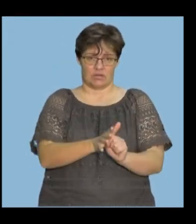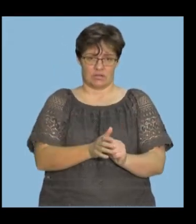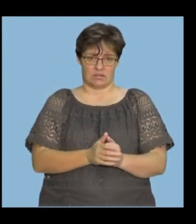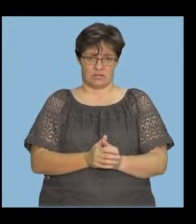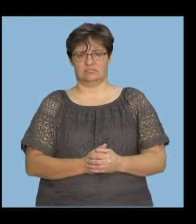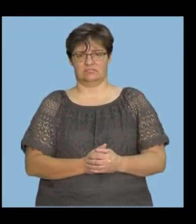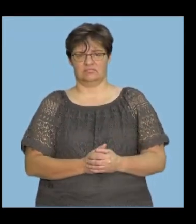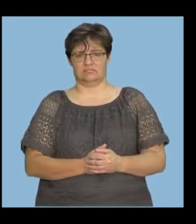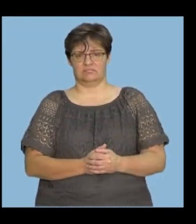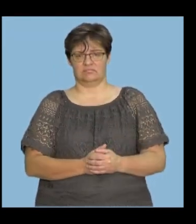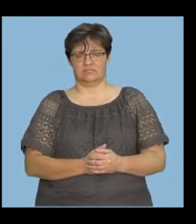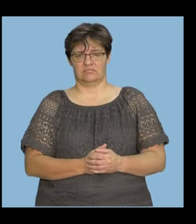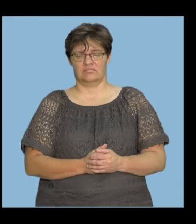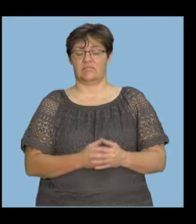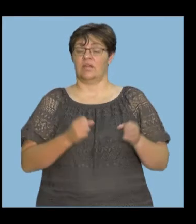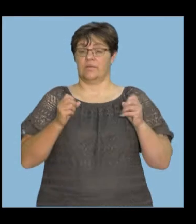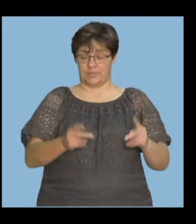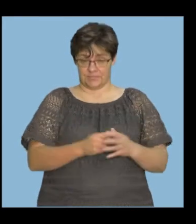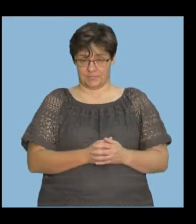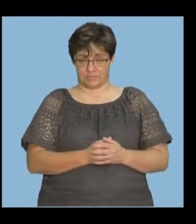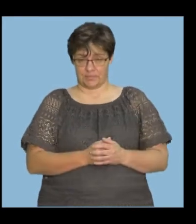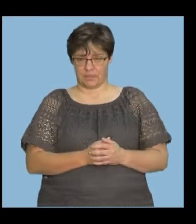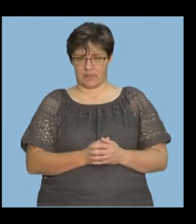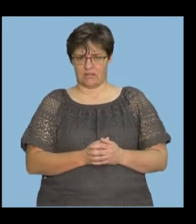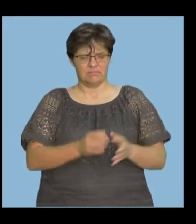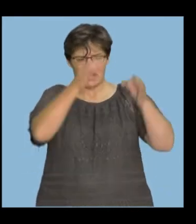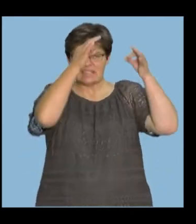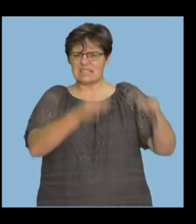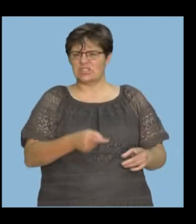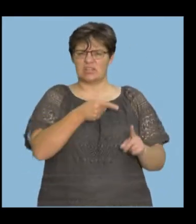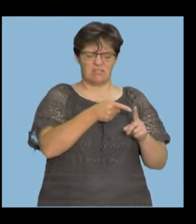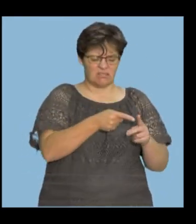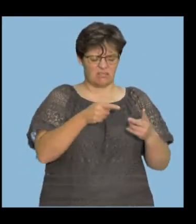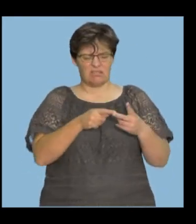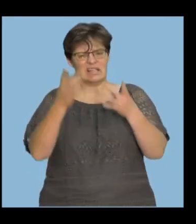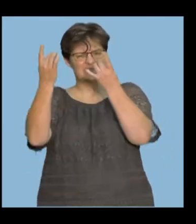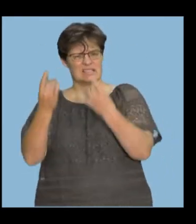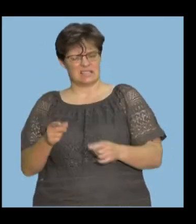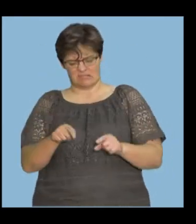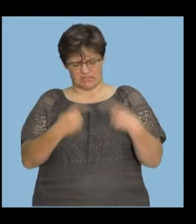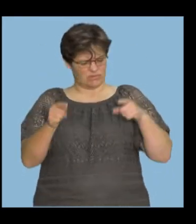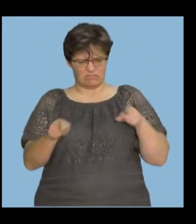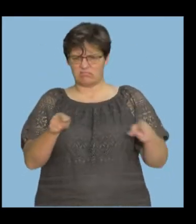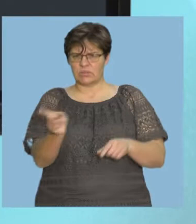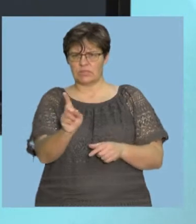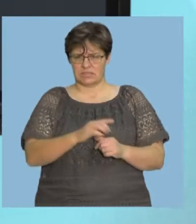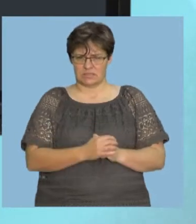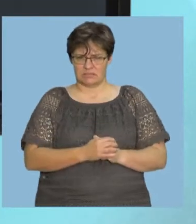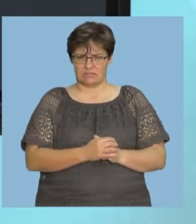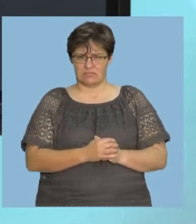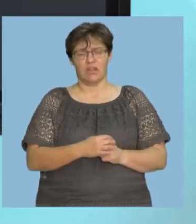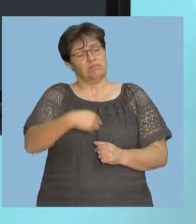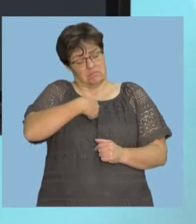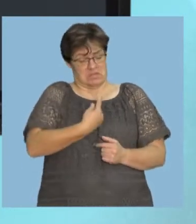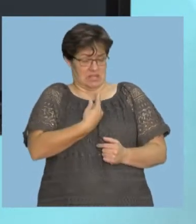Africa. Okay, so what is decision and what is statistics? I mean, for me,